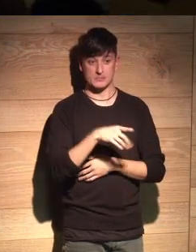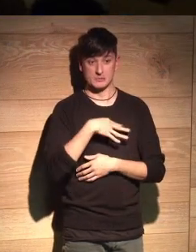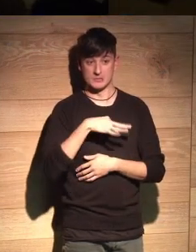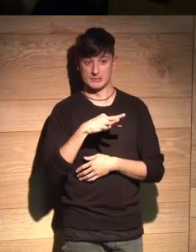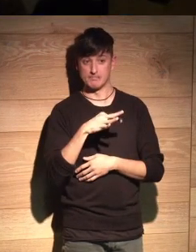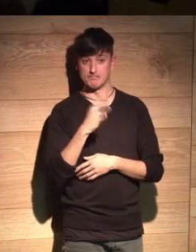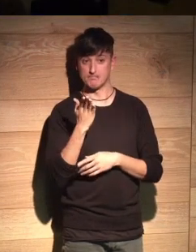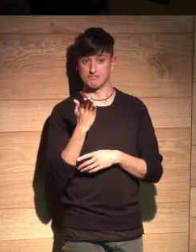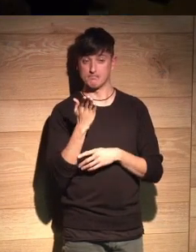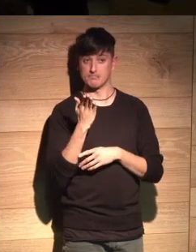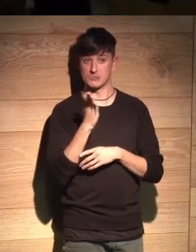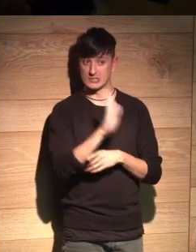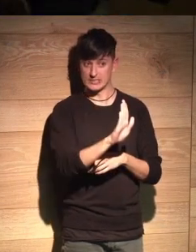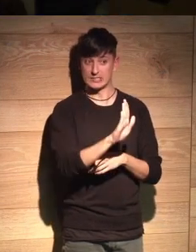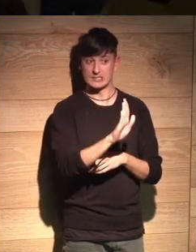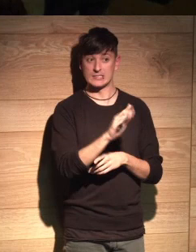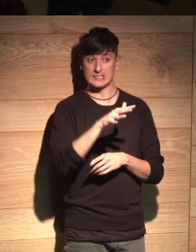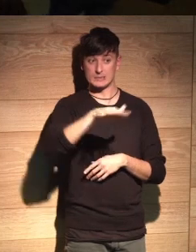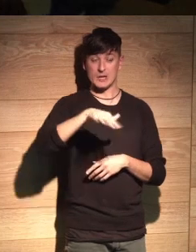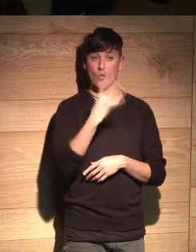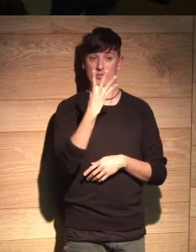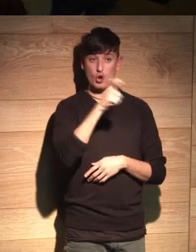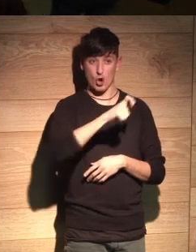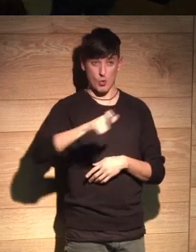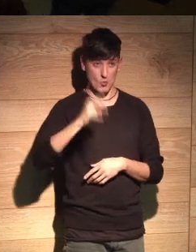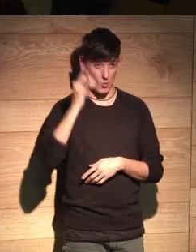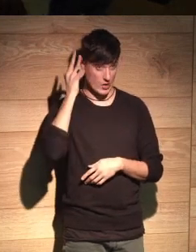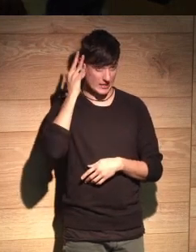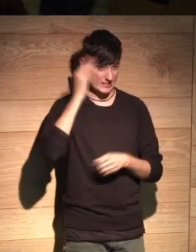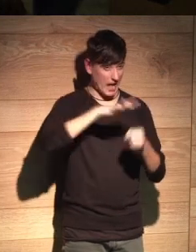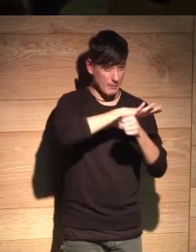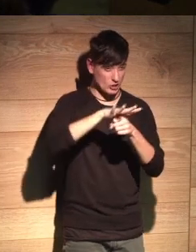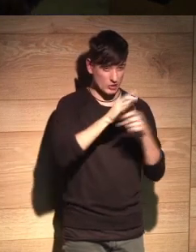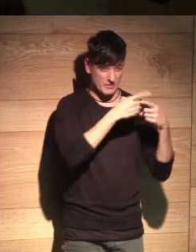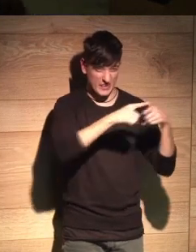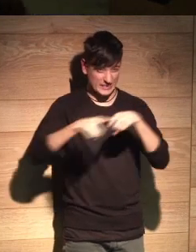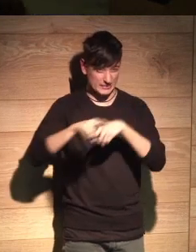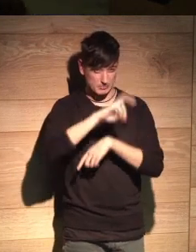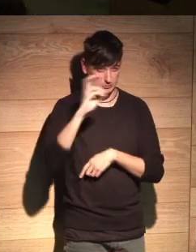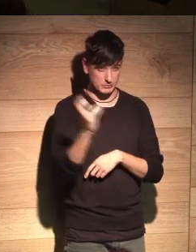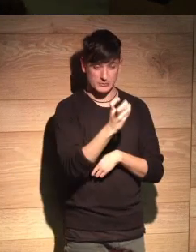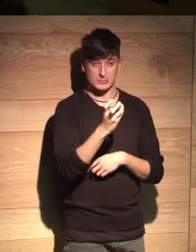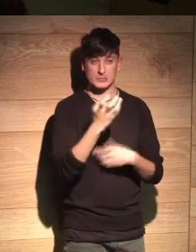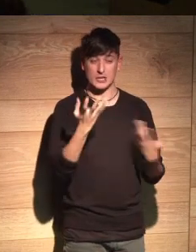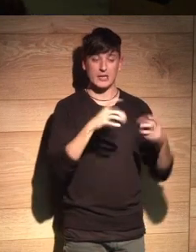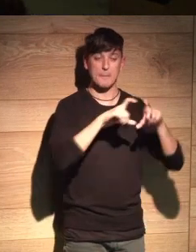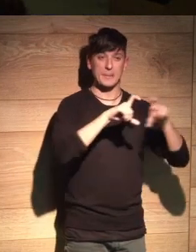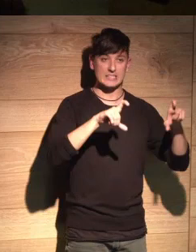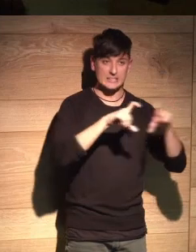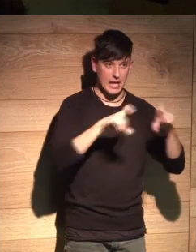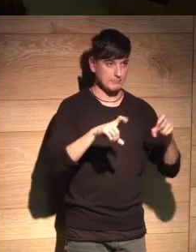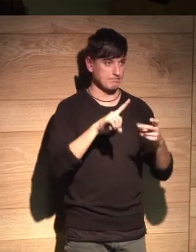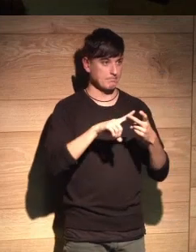can come up here. We will have space and the voice to, we will give space and voice to 4 women of different environments,